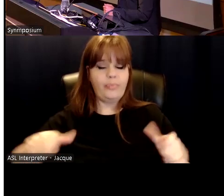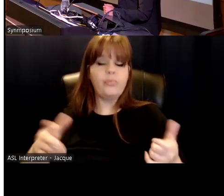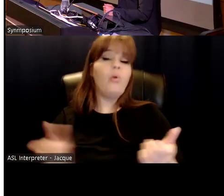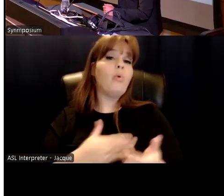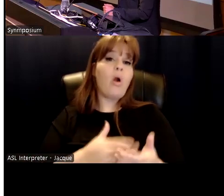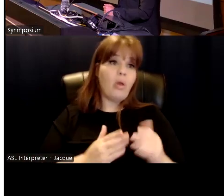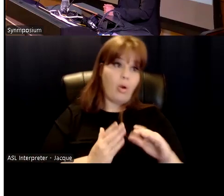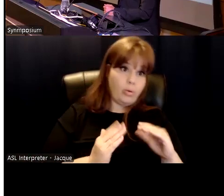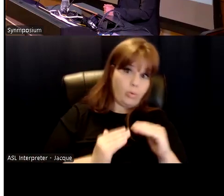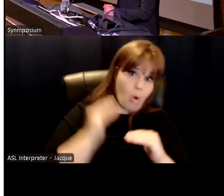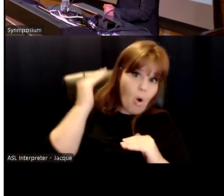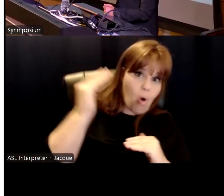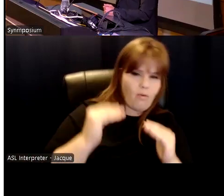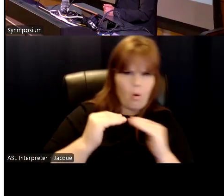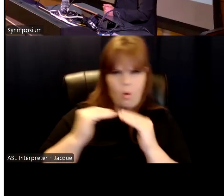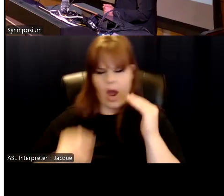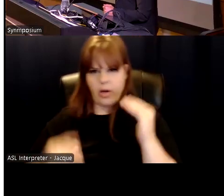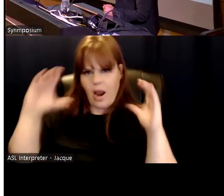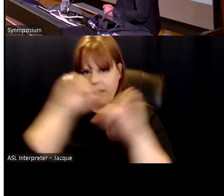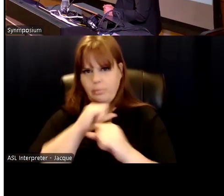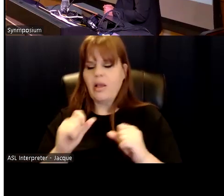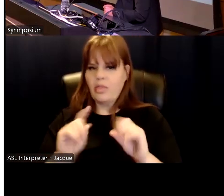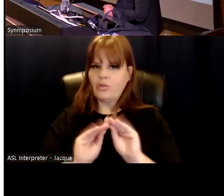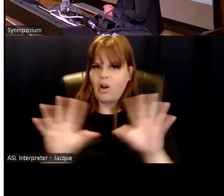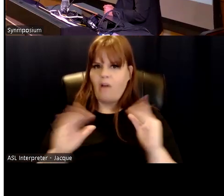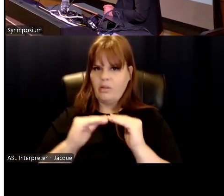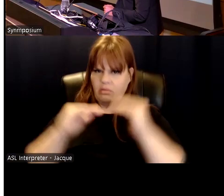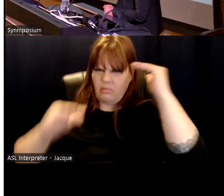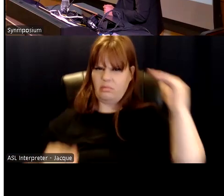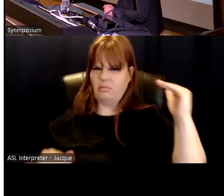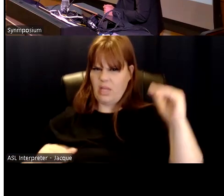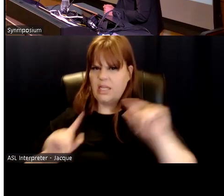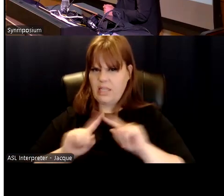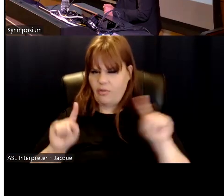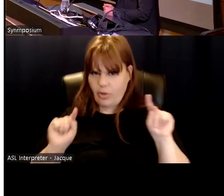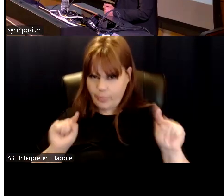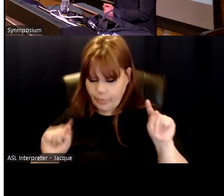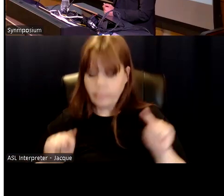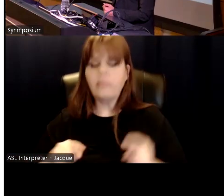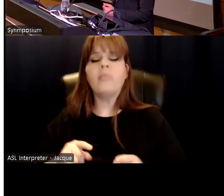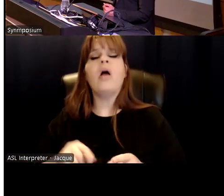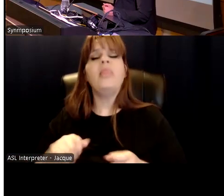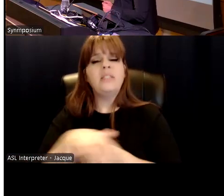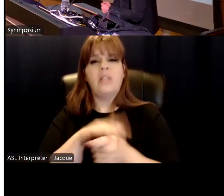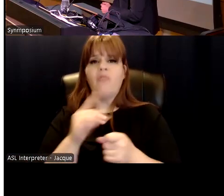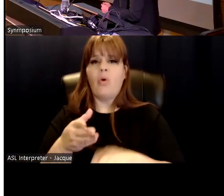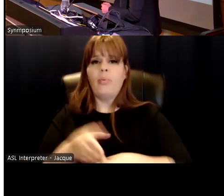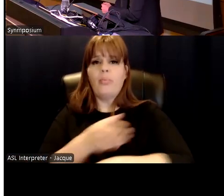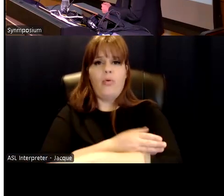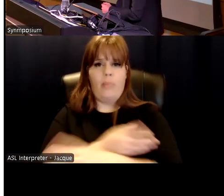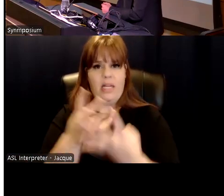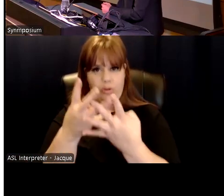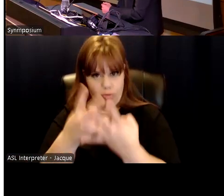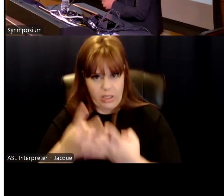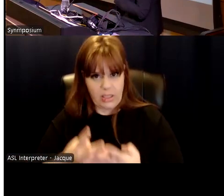underestimate, you can tell there's a clear disparity here. And this is an area for improvement in primary care screening. And this creates